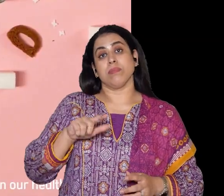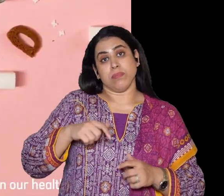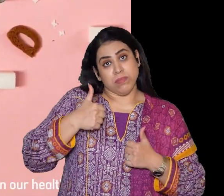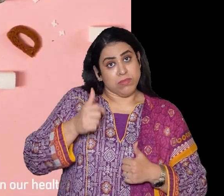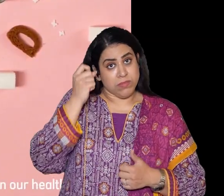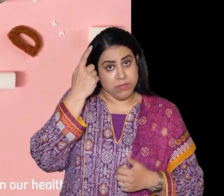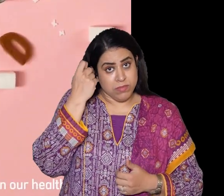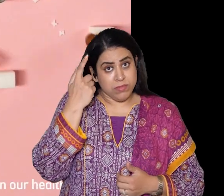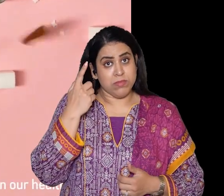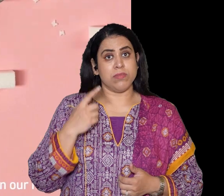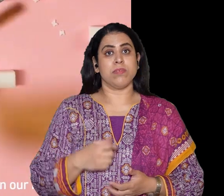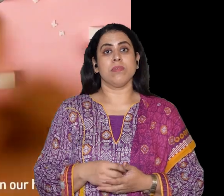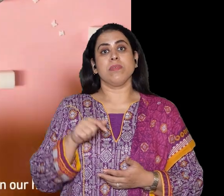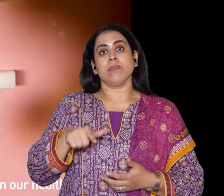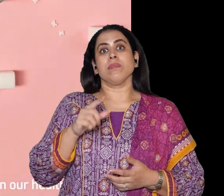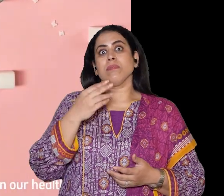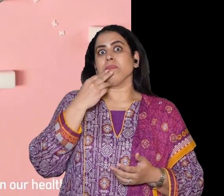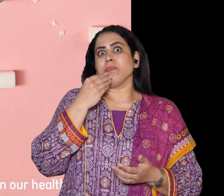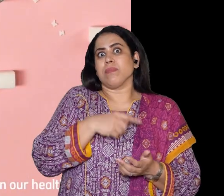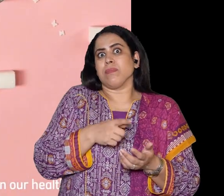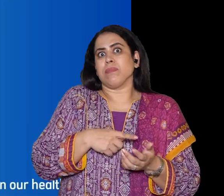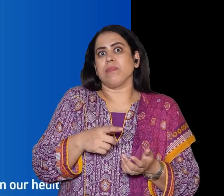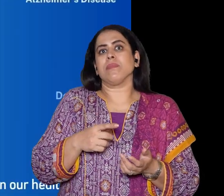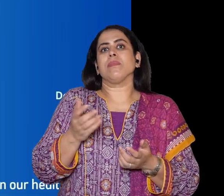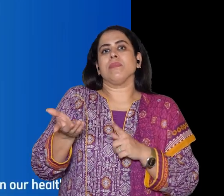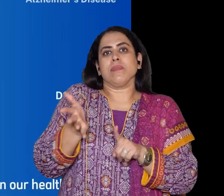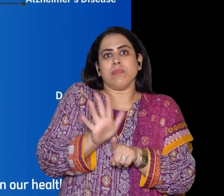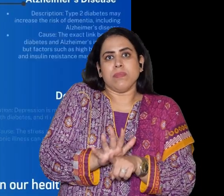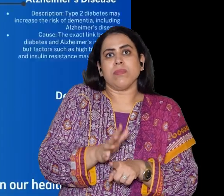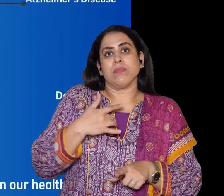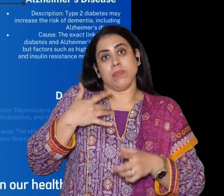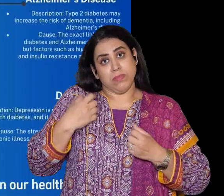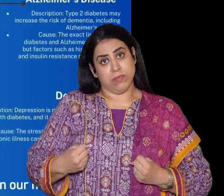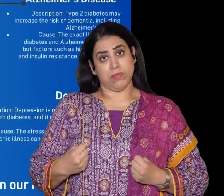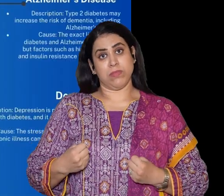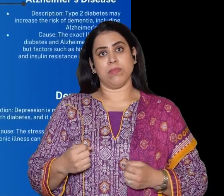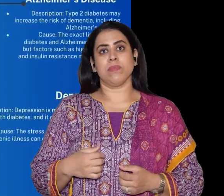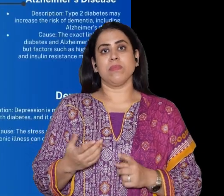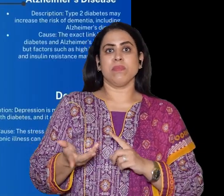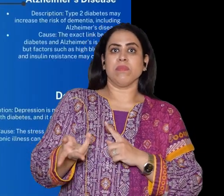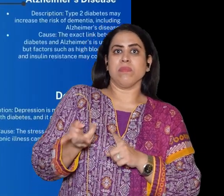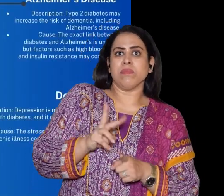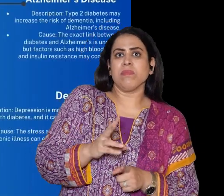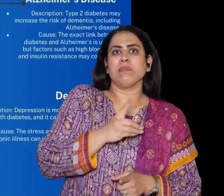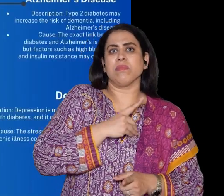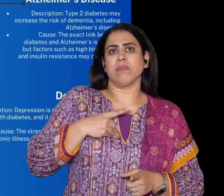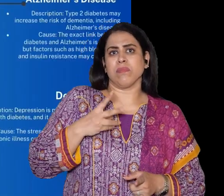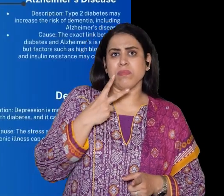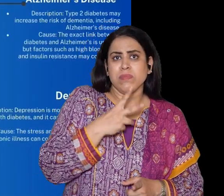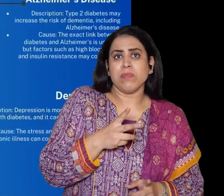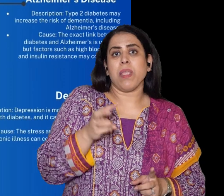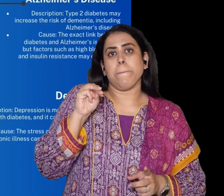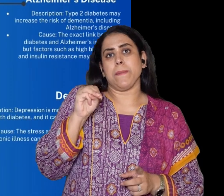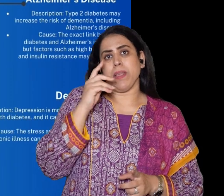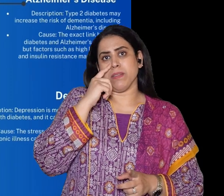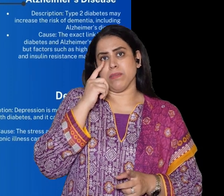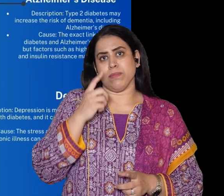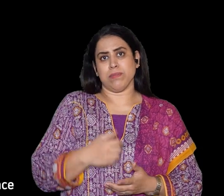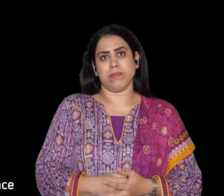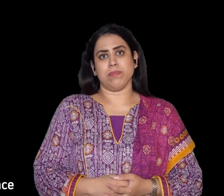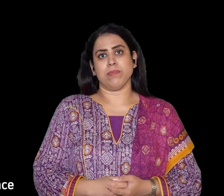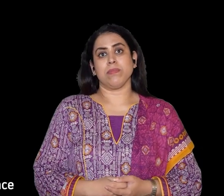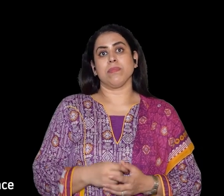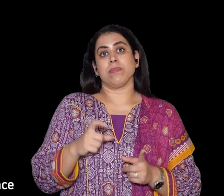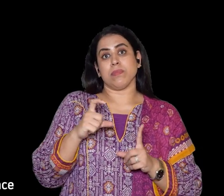To better understand the complexities of diabetes and its impact on our health, we turn to Dr. Maria Ahmed,